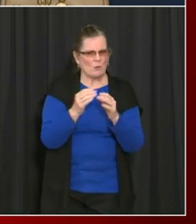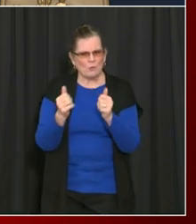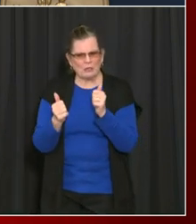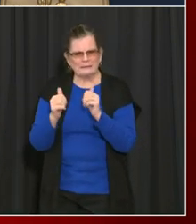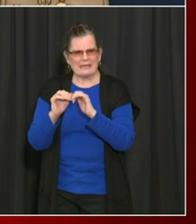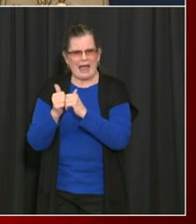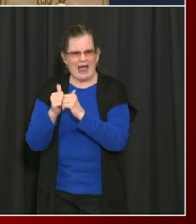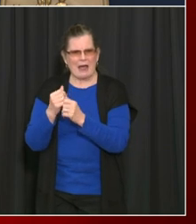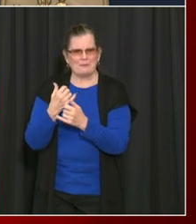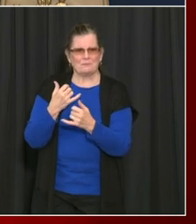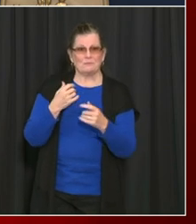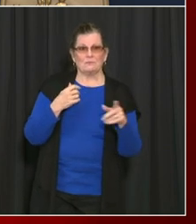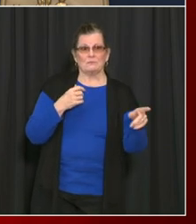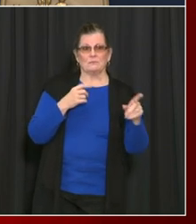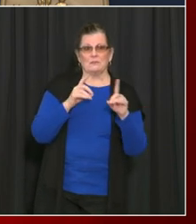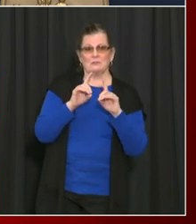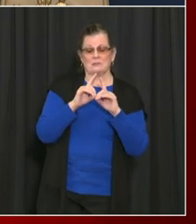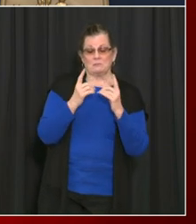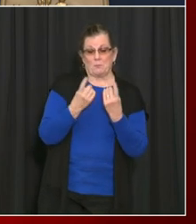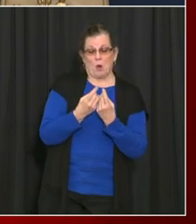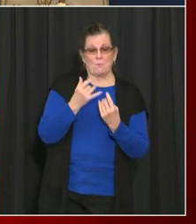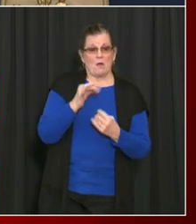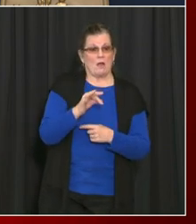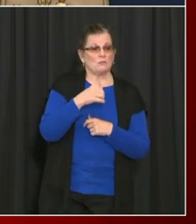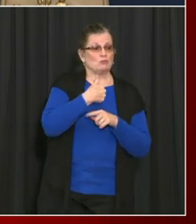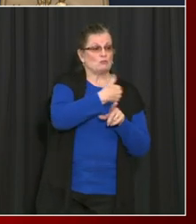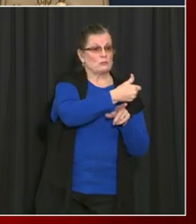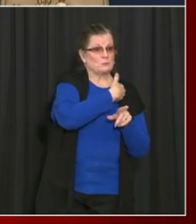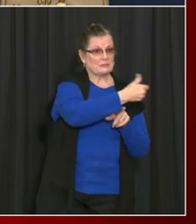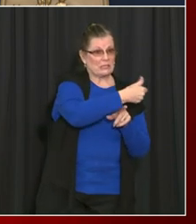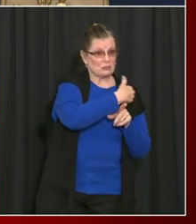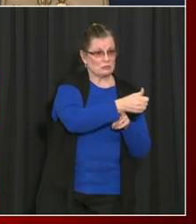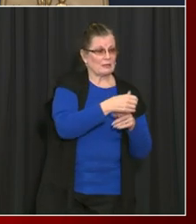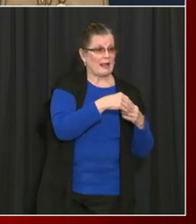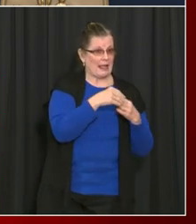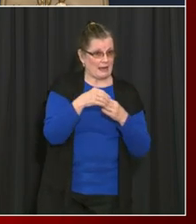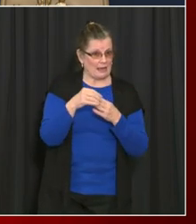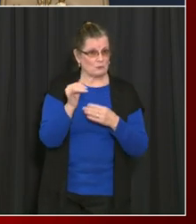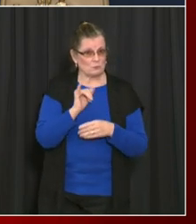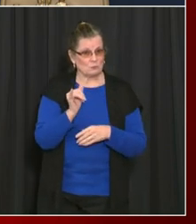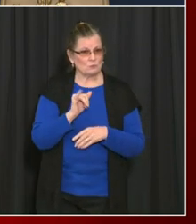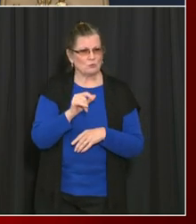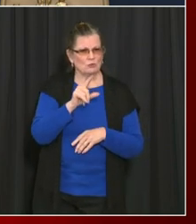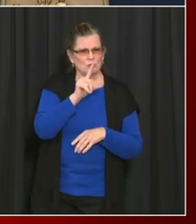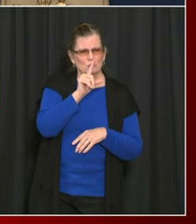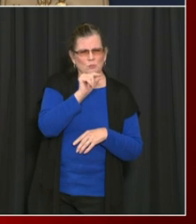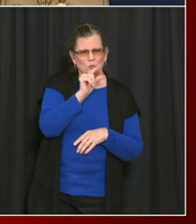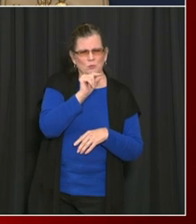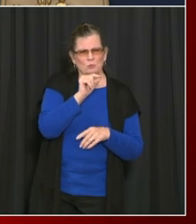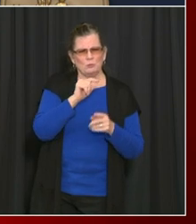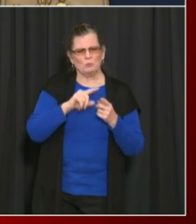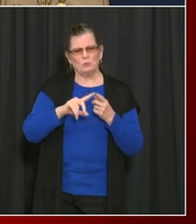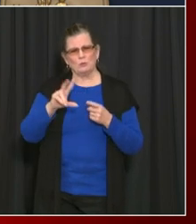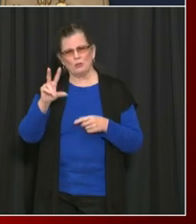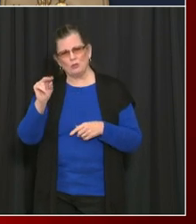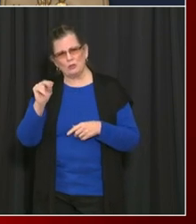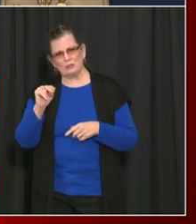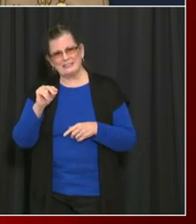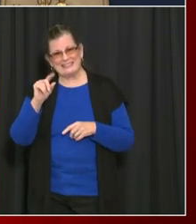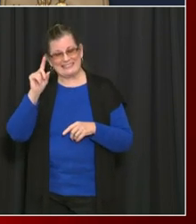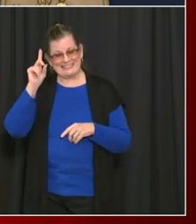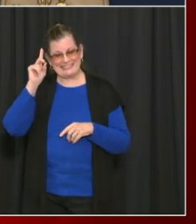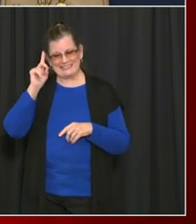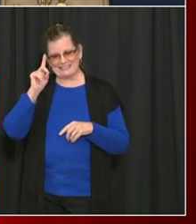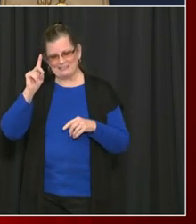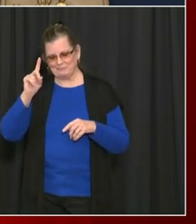to lead this effort. 20 to 30 DC government agencies participate in the Special Events